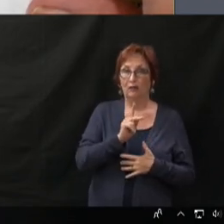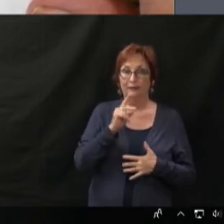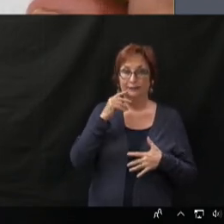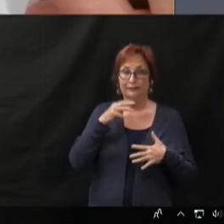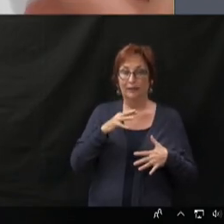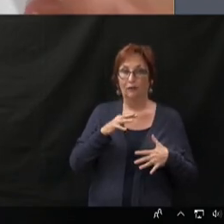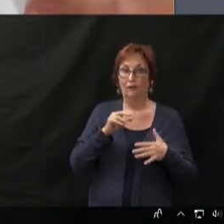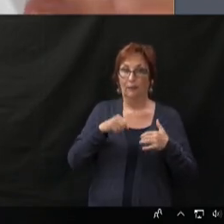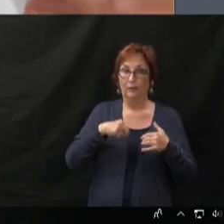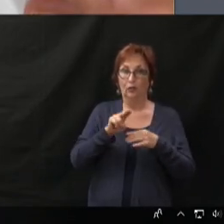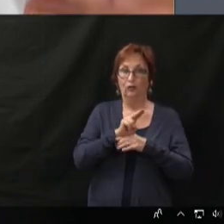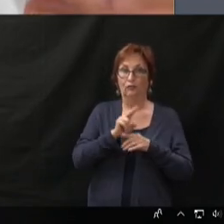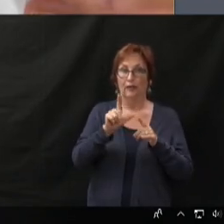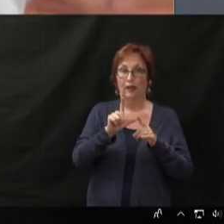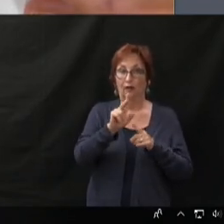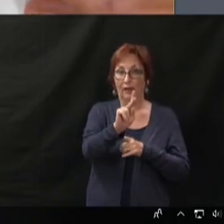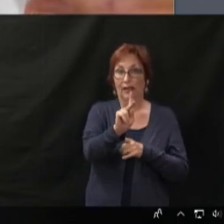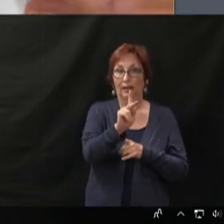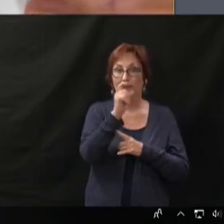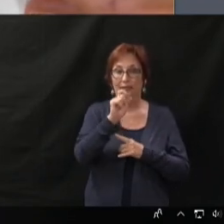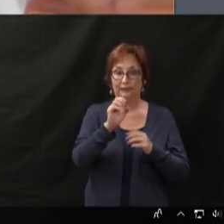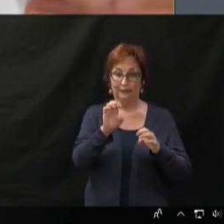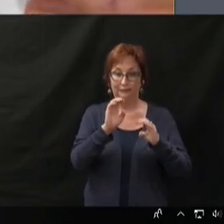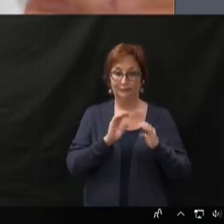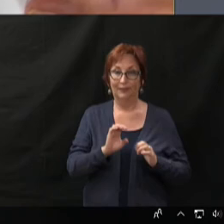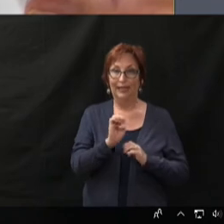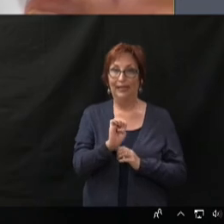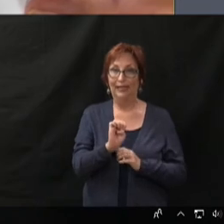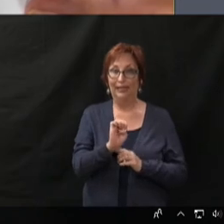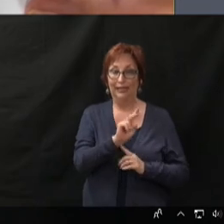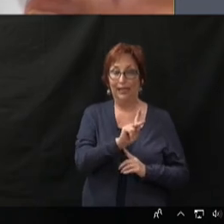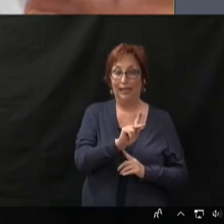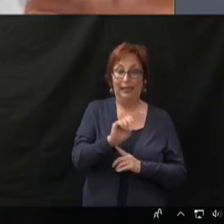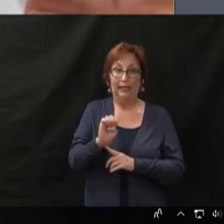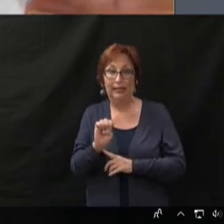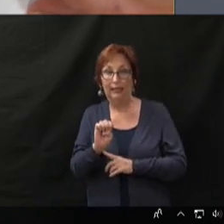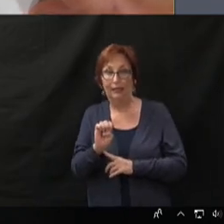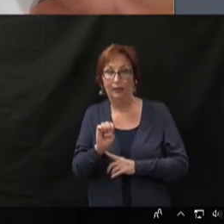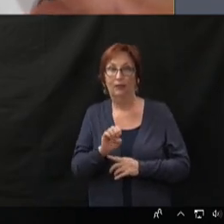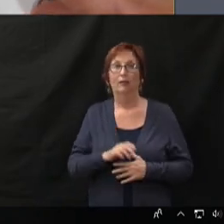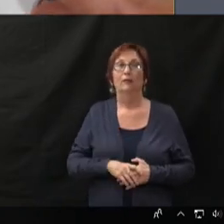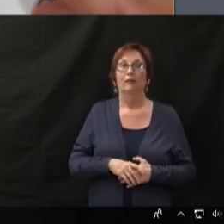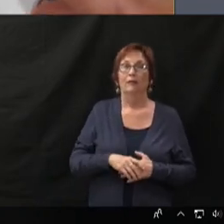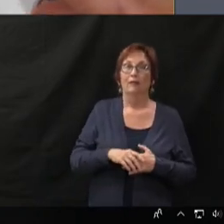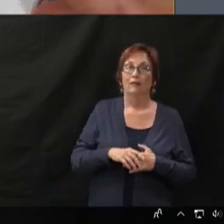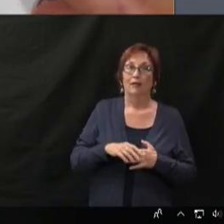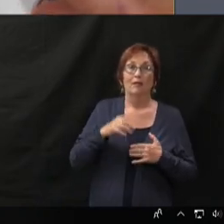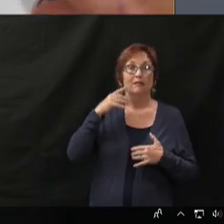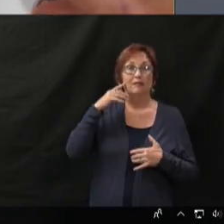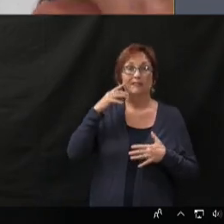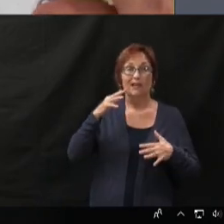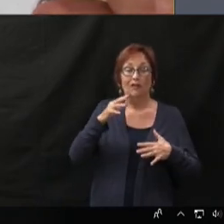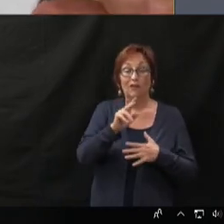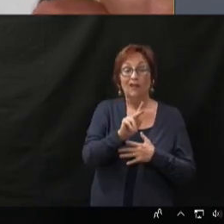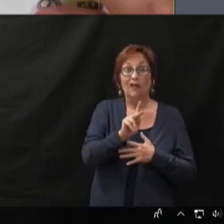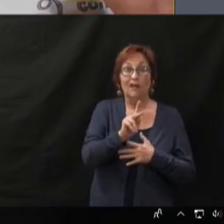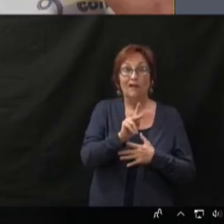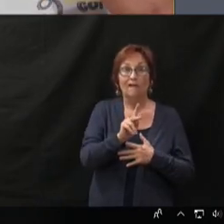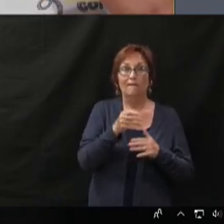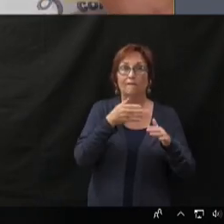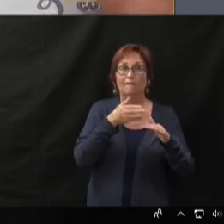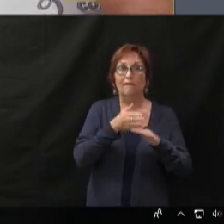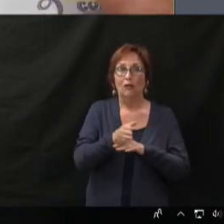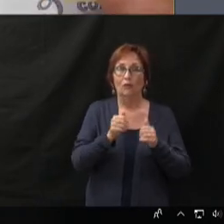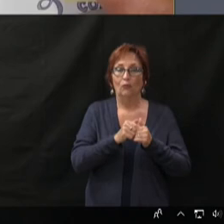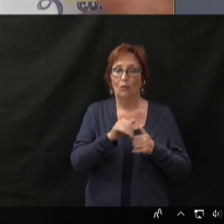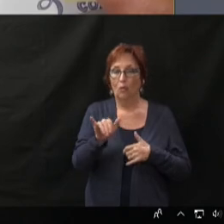I'm going to use a k because there's my e. Here's the k sound, followed by a y,